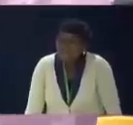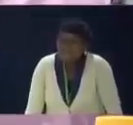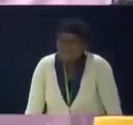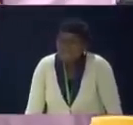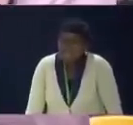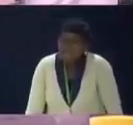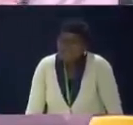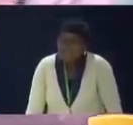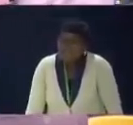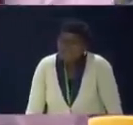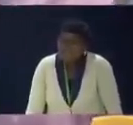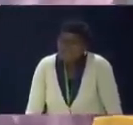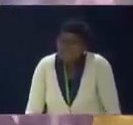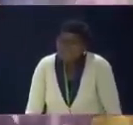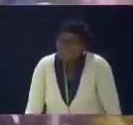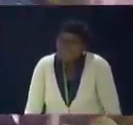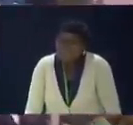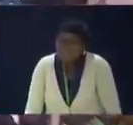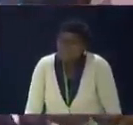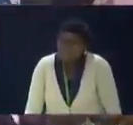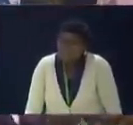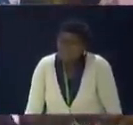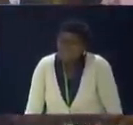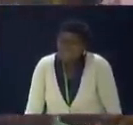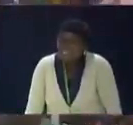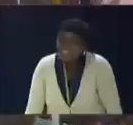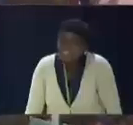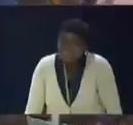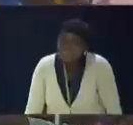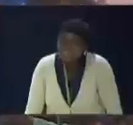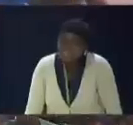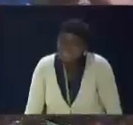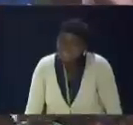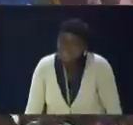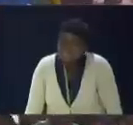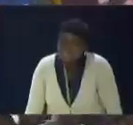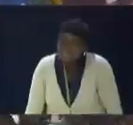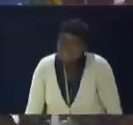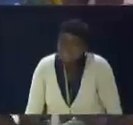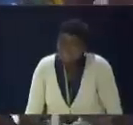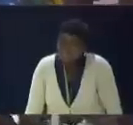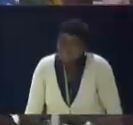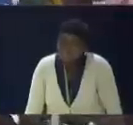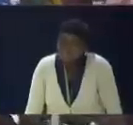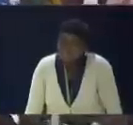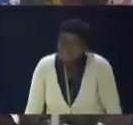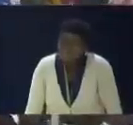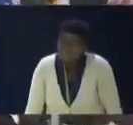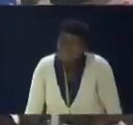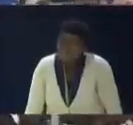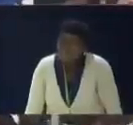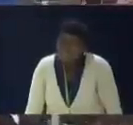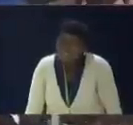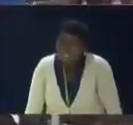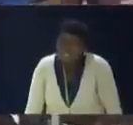Adeboye, by this time next year, God will have taken you to heights you never dreamt possible.